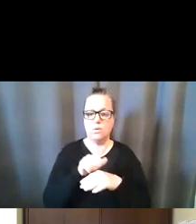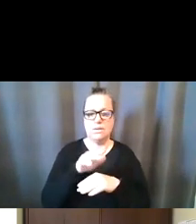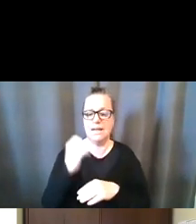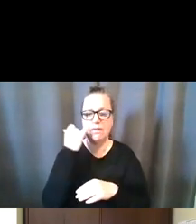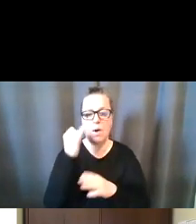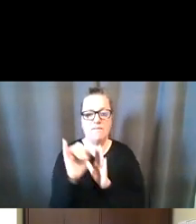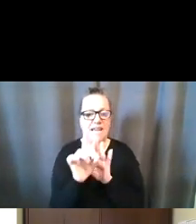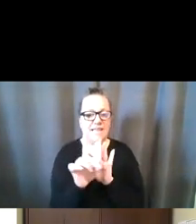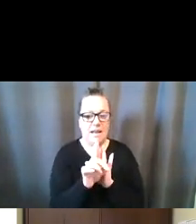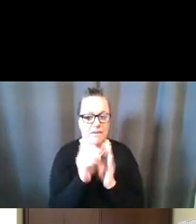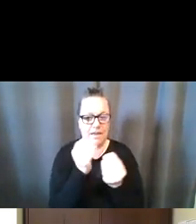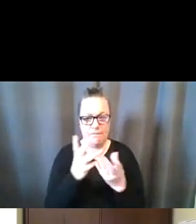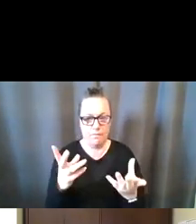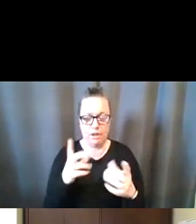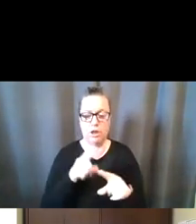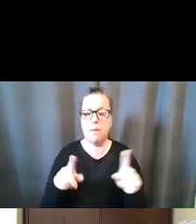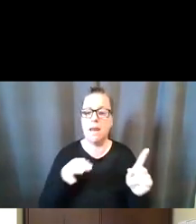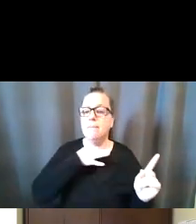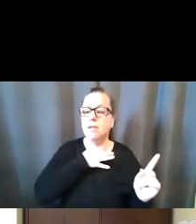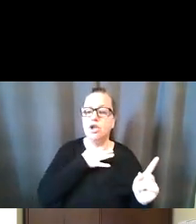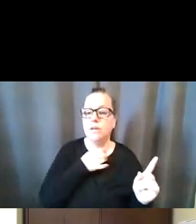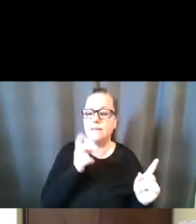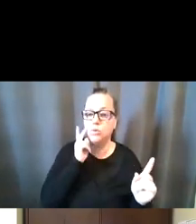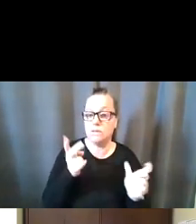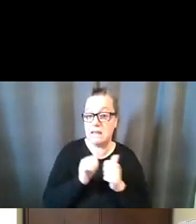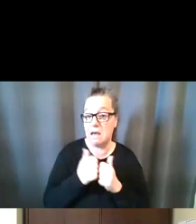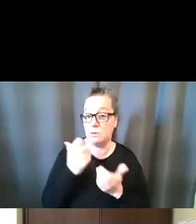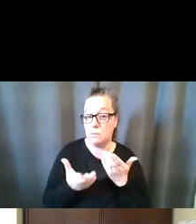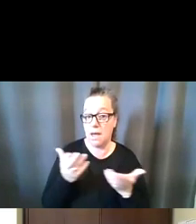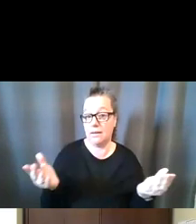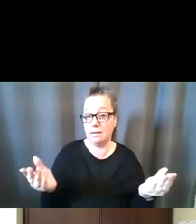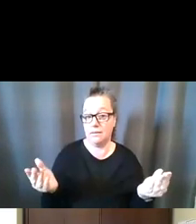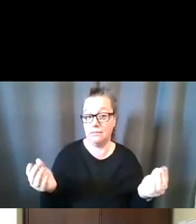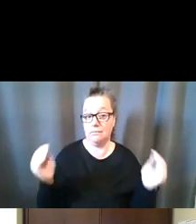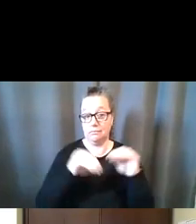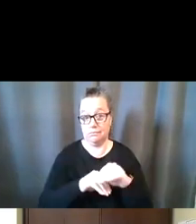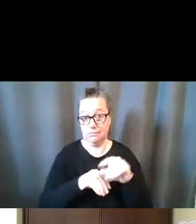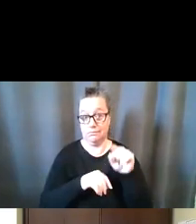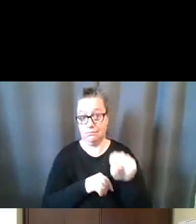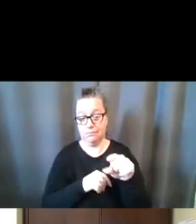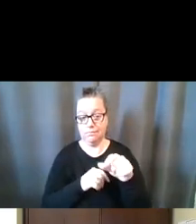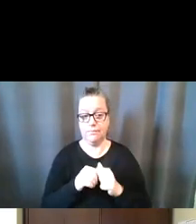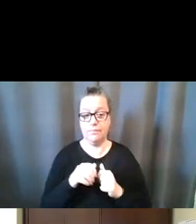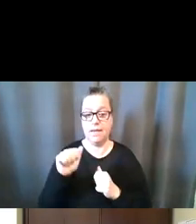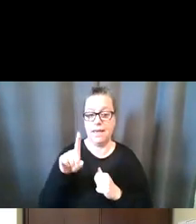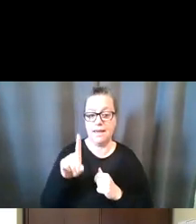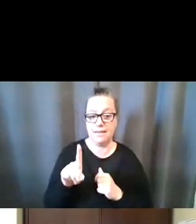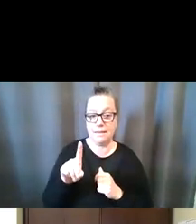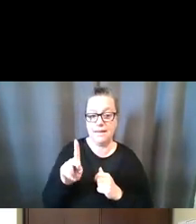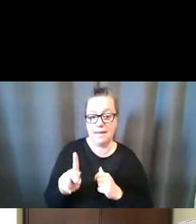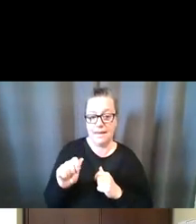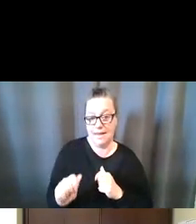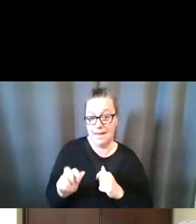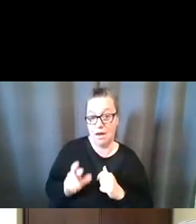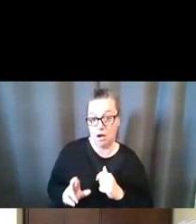identifying information in there, but I'm curious to see how you might bring this framework to life. So ADKAR with our